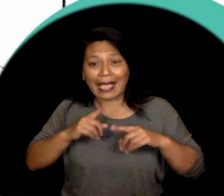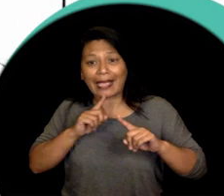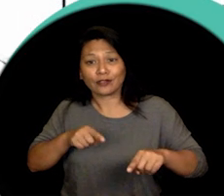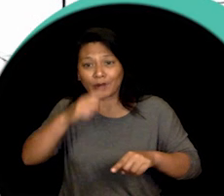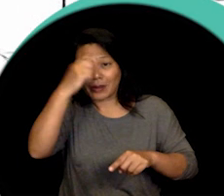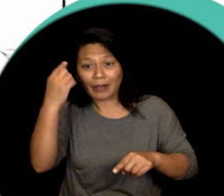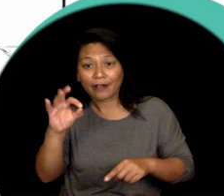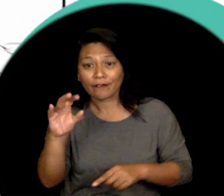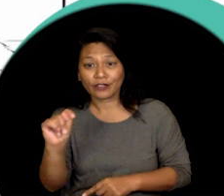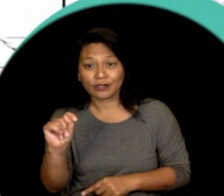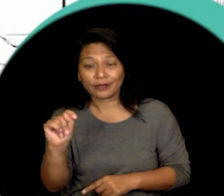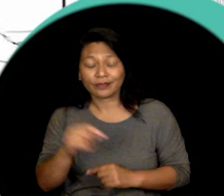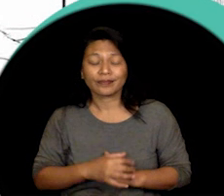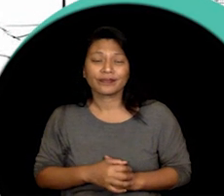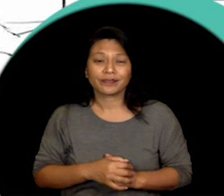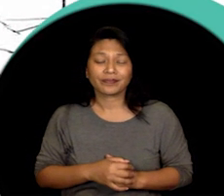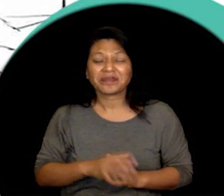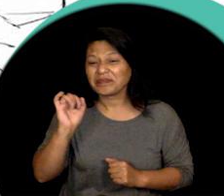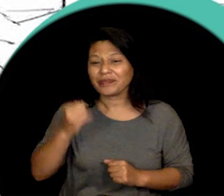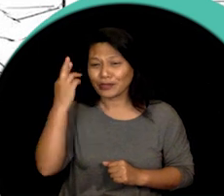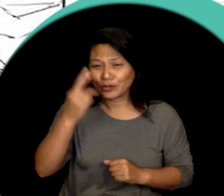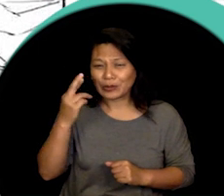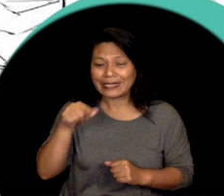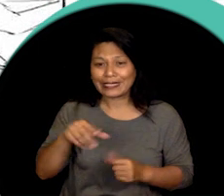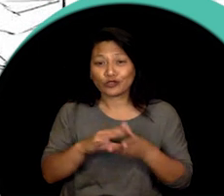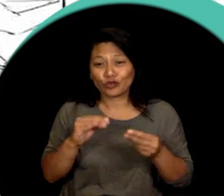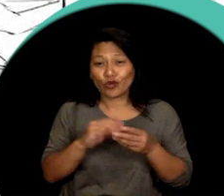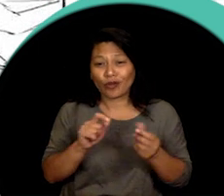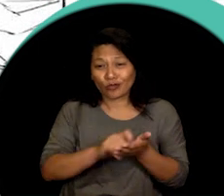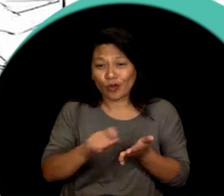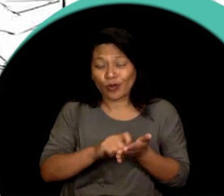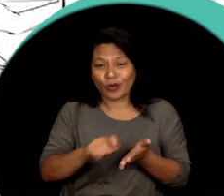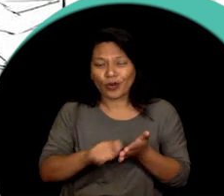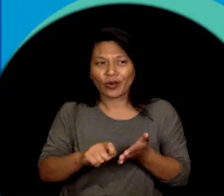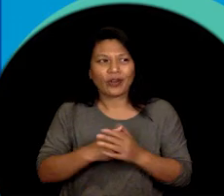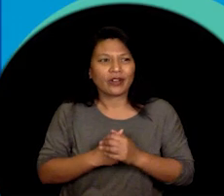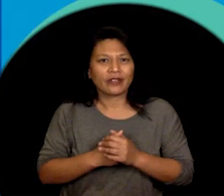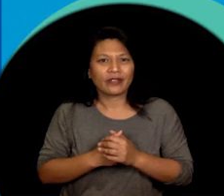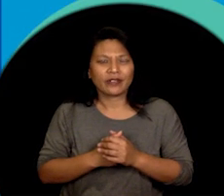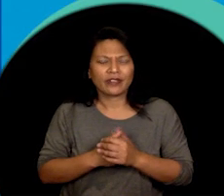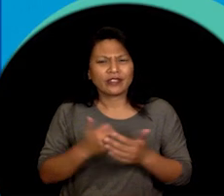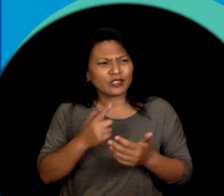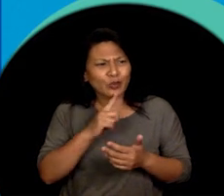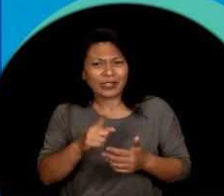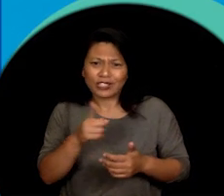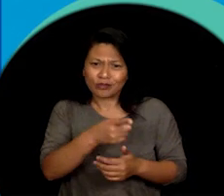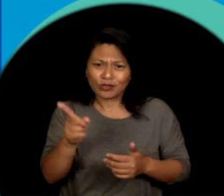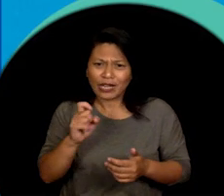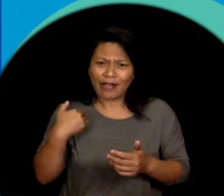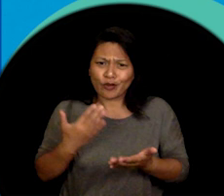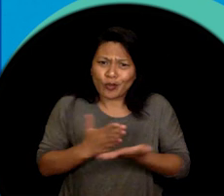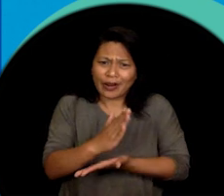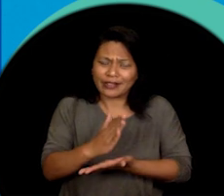the story with that in mind, this sense not just of identity, but of being able to say who